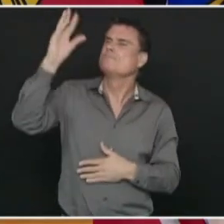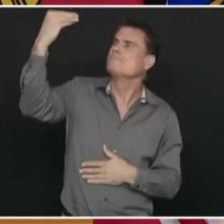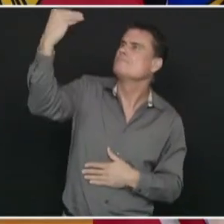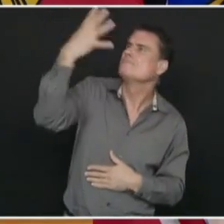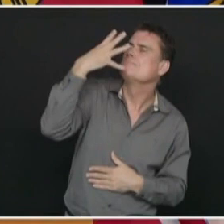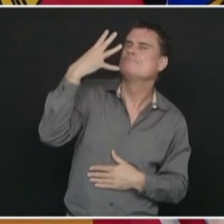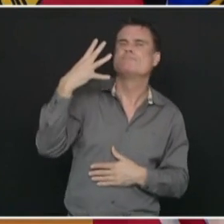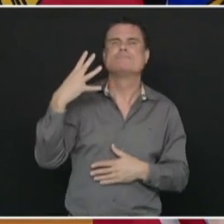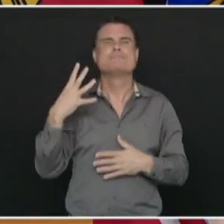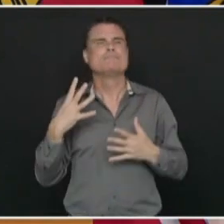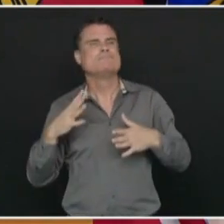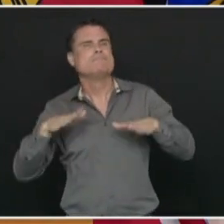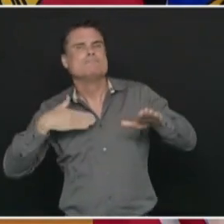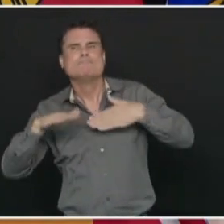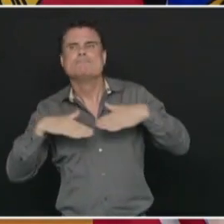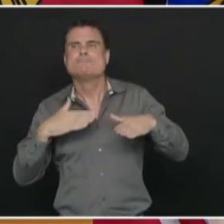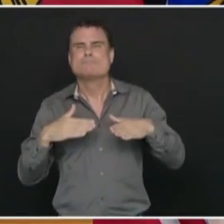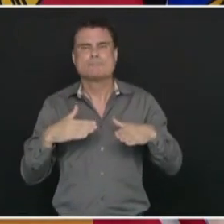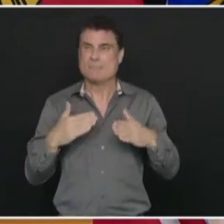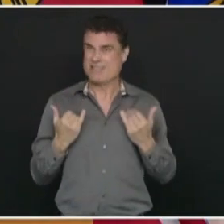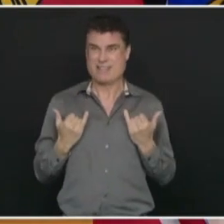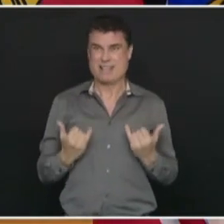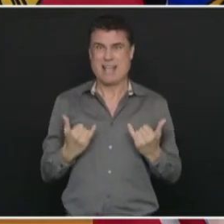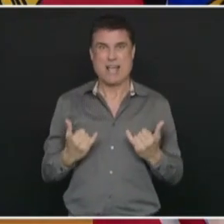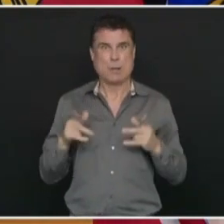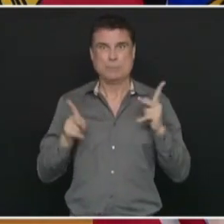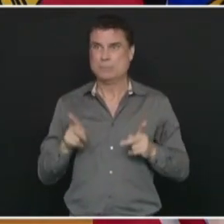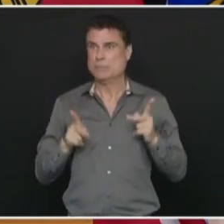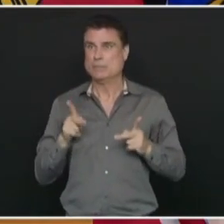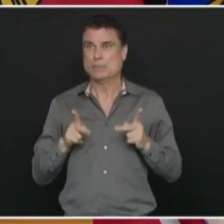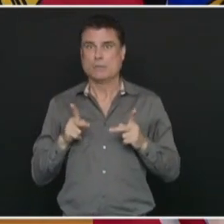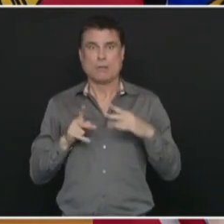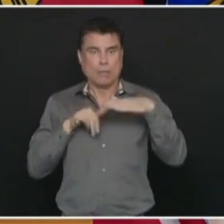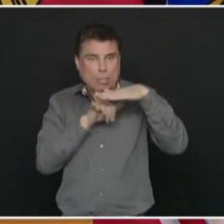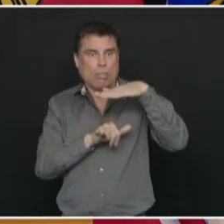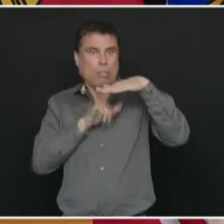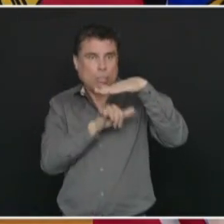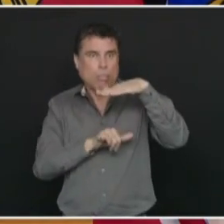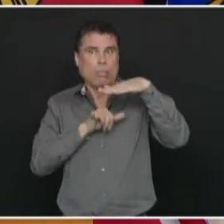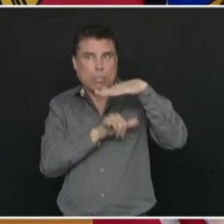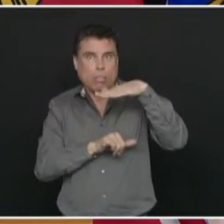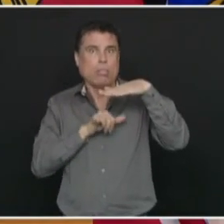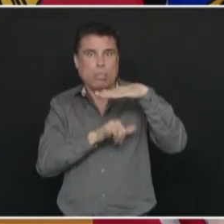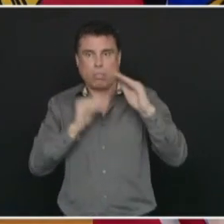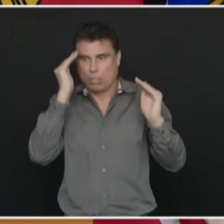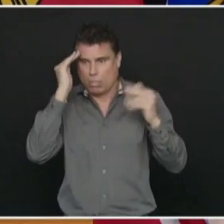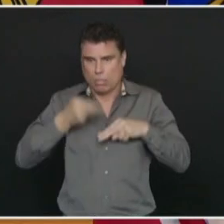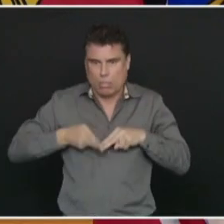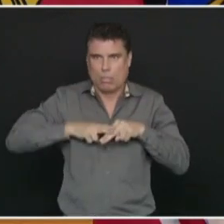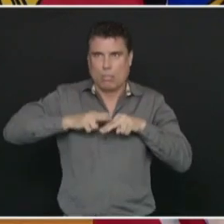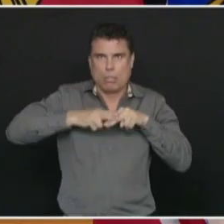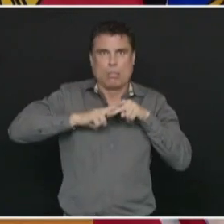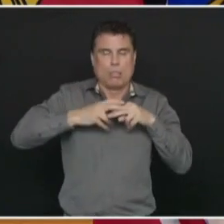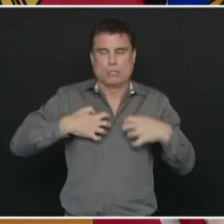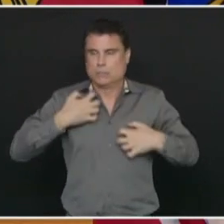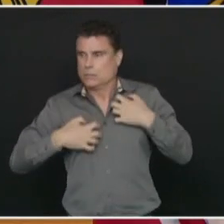health, are being able to be outside, but to keep those safe distances, and that's incredibly important.